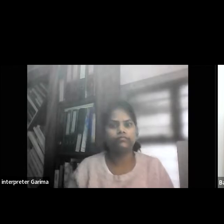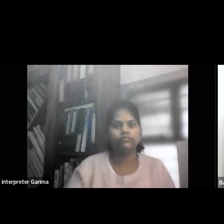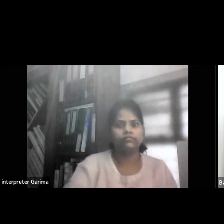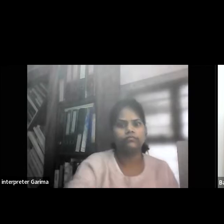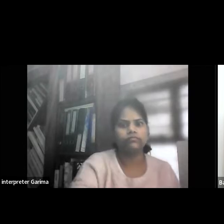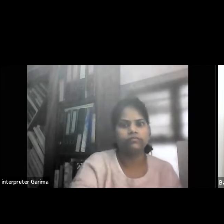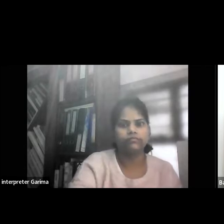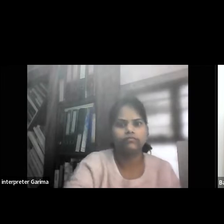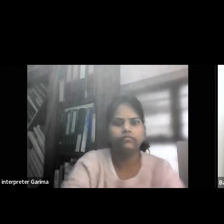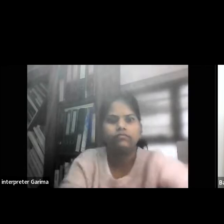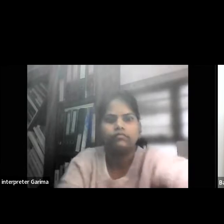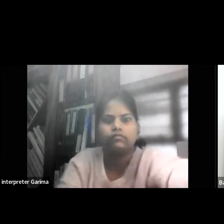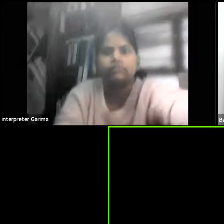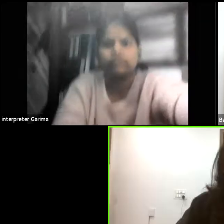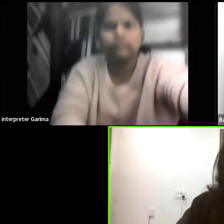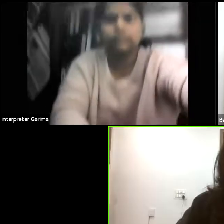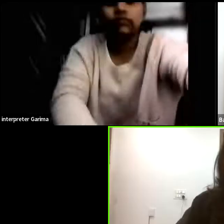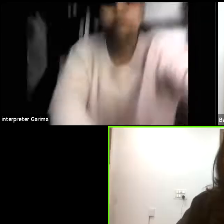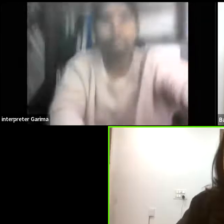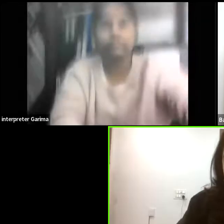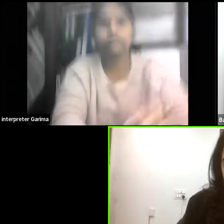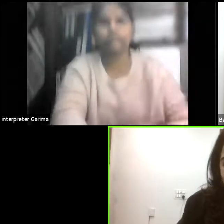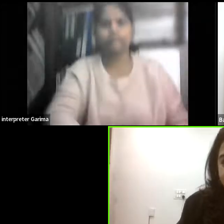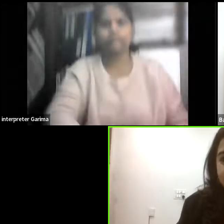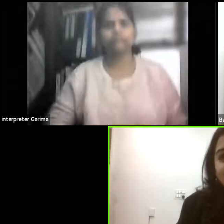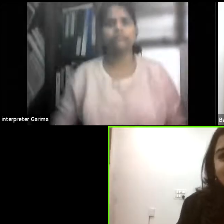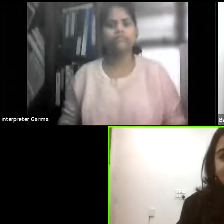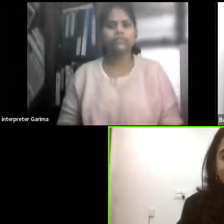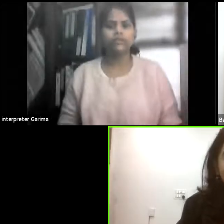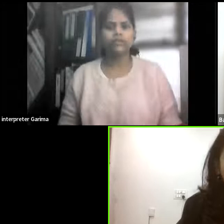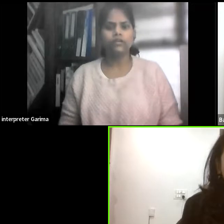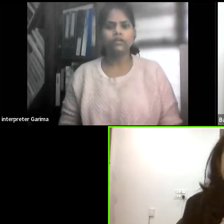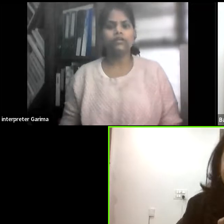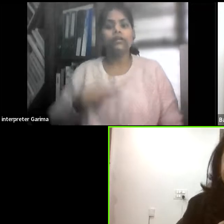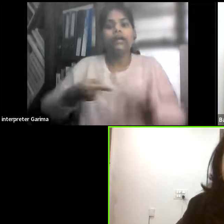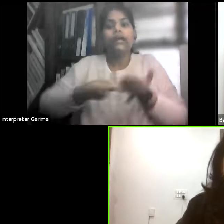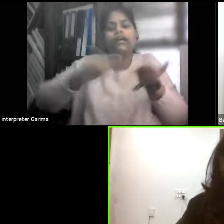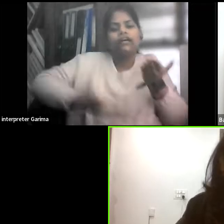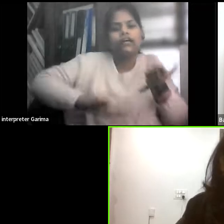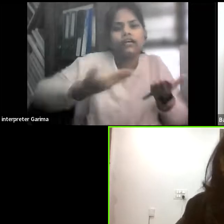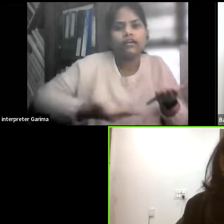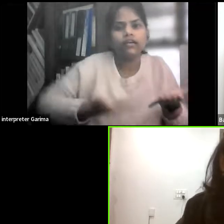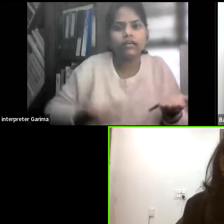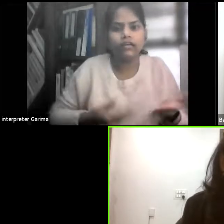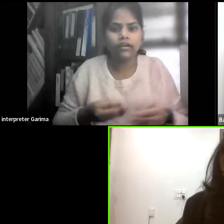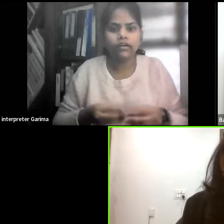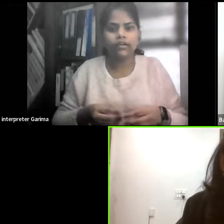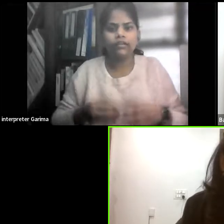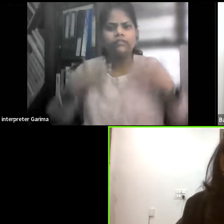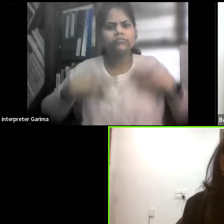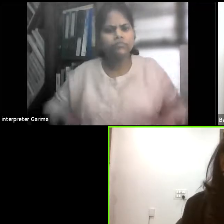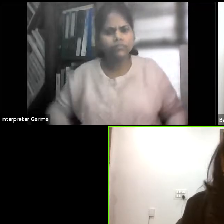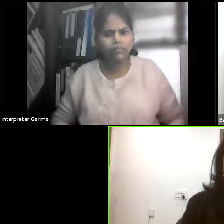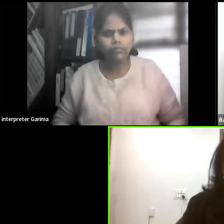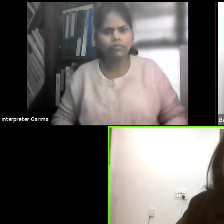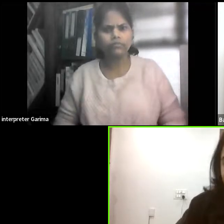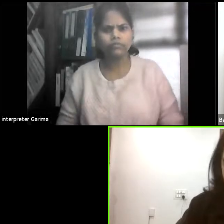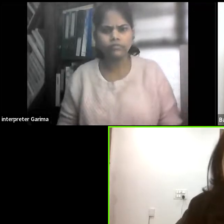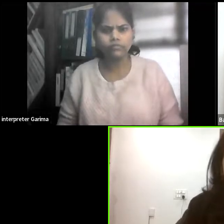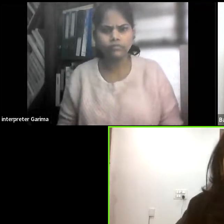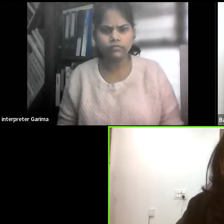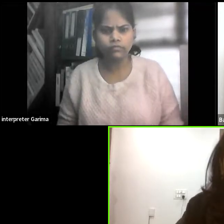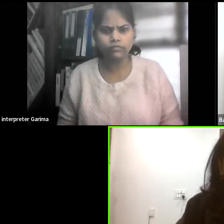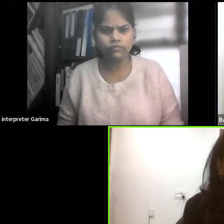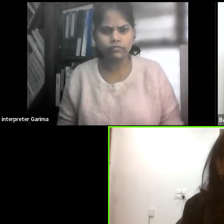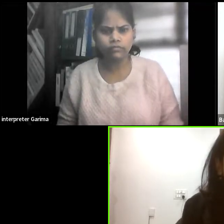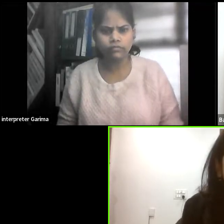Disability, Making Meaning Through Movement and Training the Body. There's a slight variation there. Without further